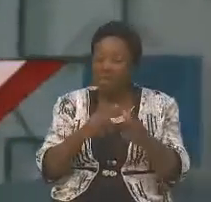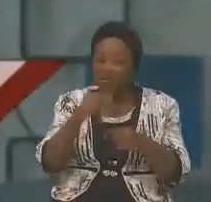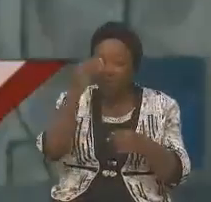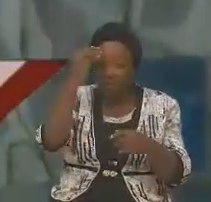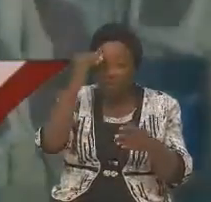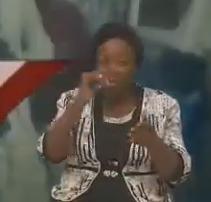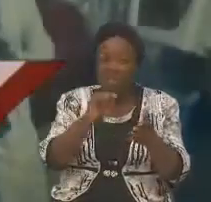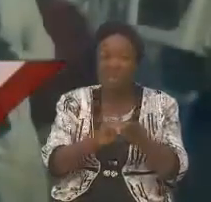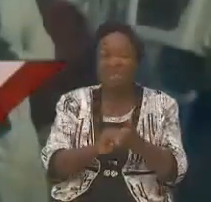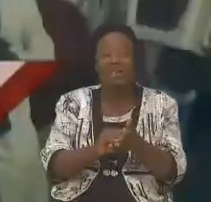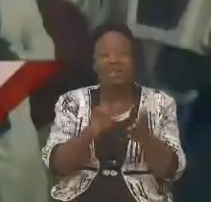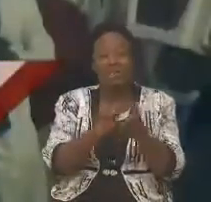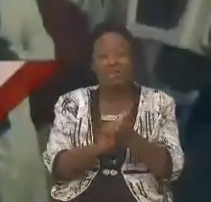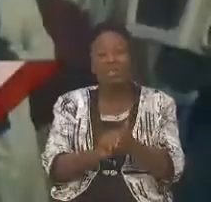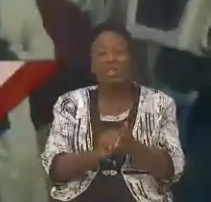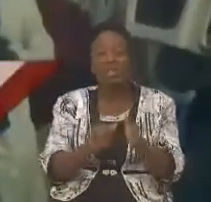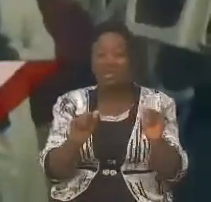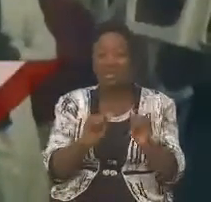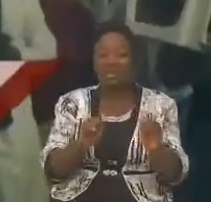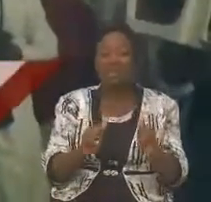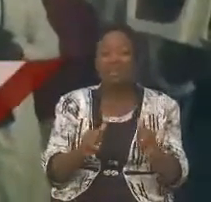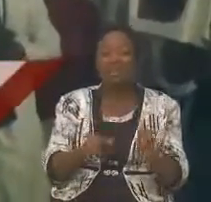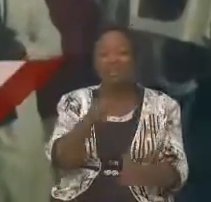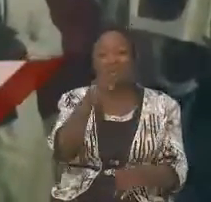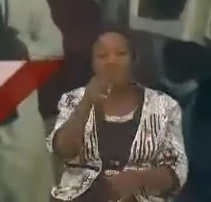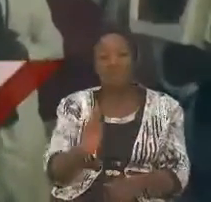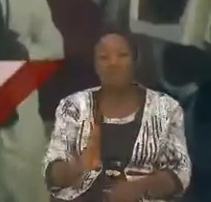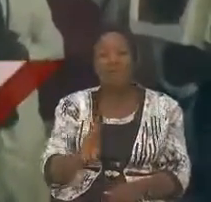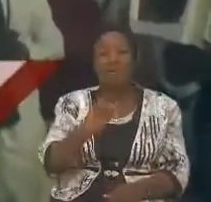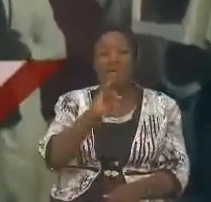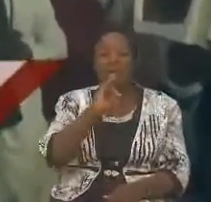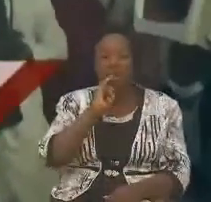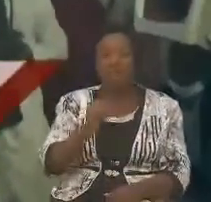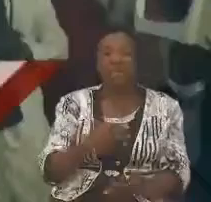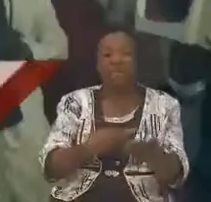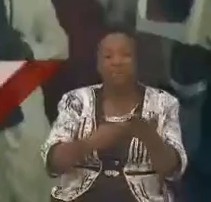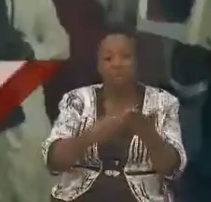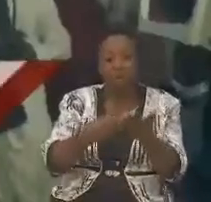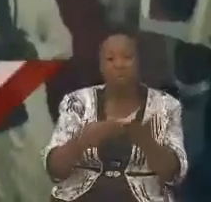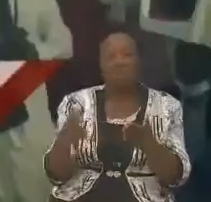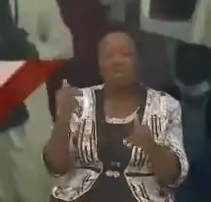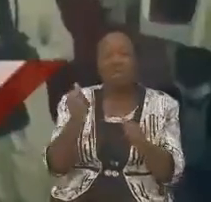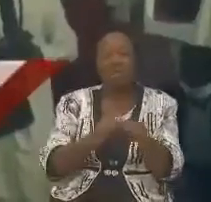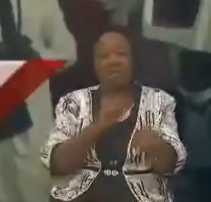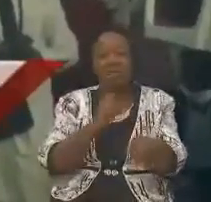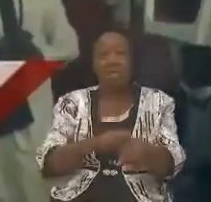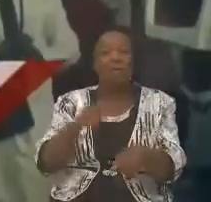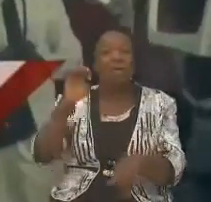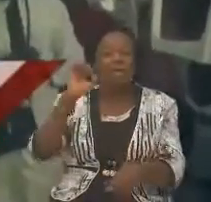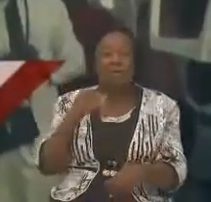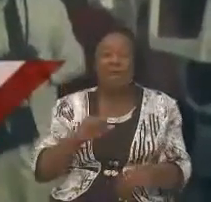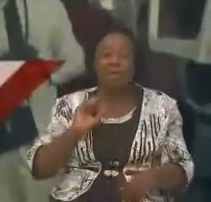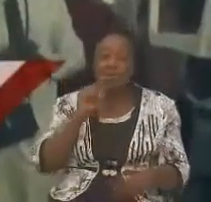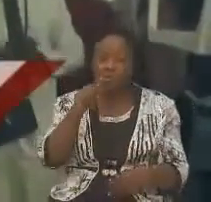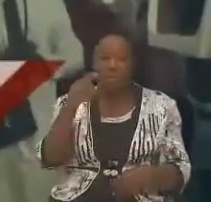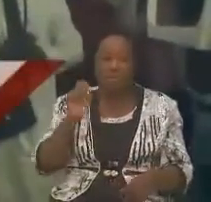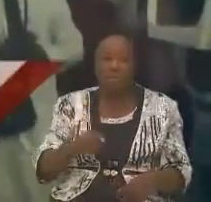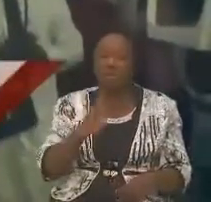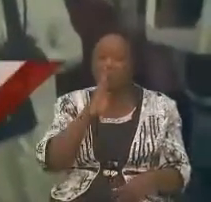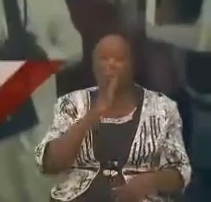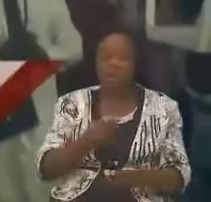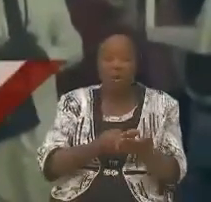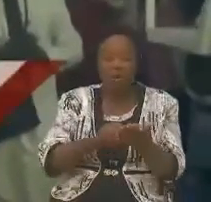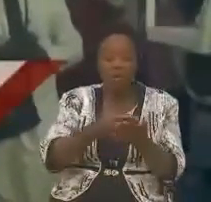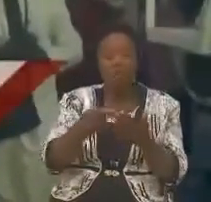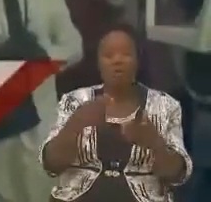covenant, they tried to be righteous, they tried to be holy, they tried to be pure, they tried to live in